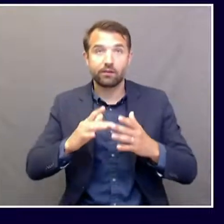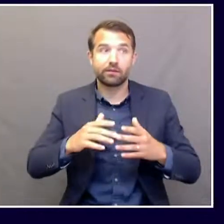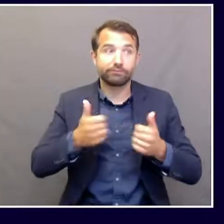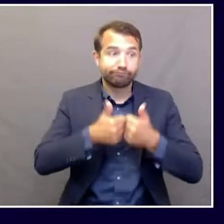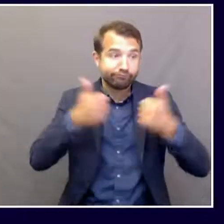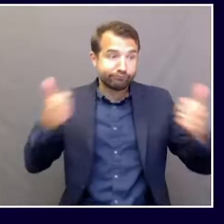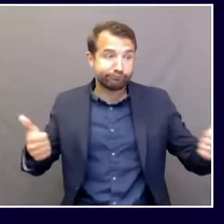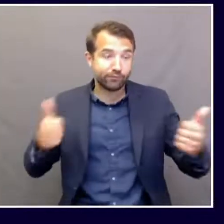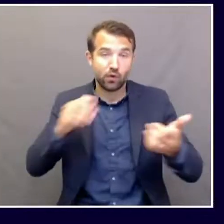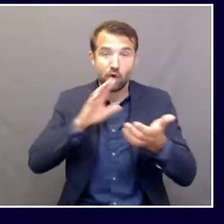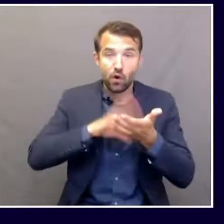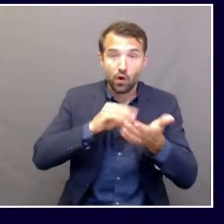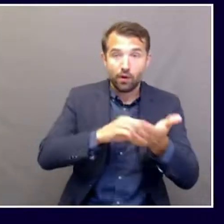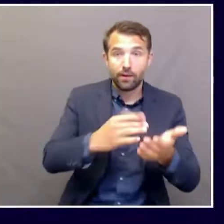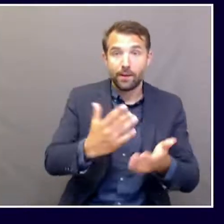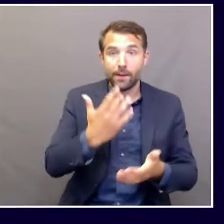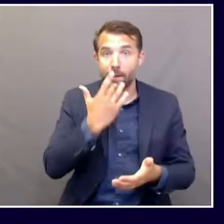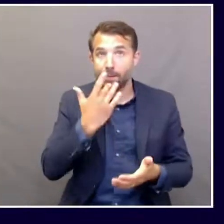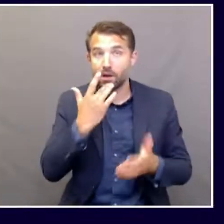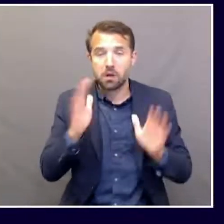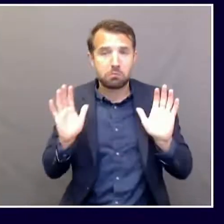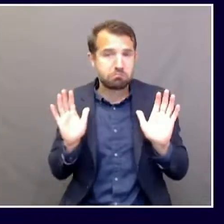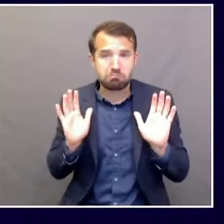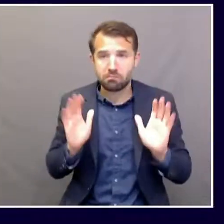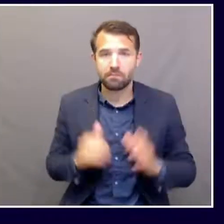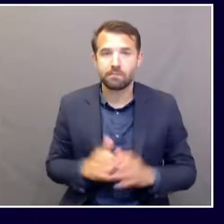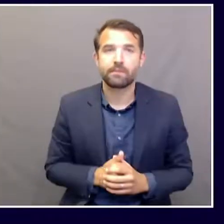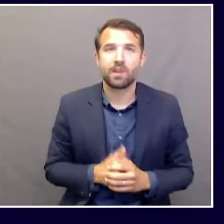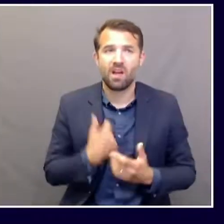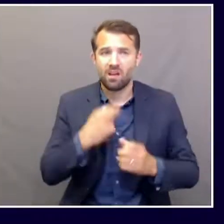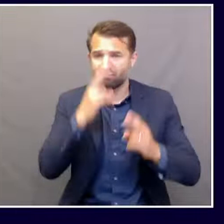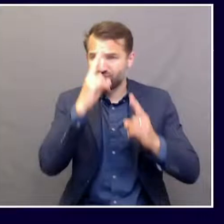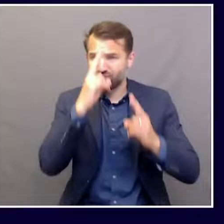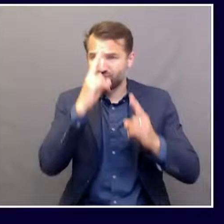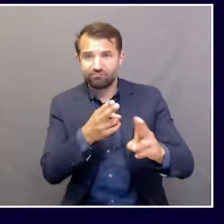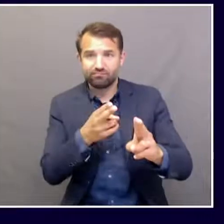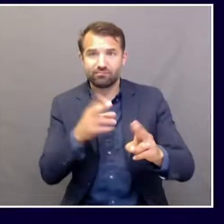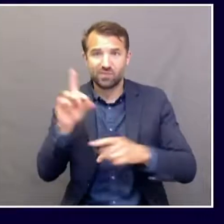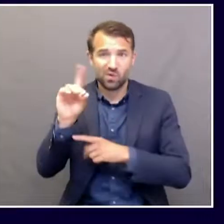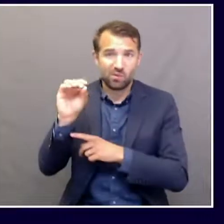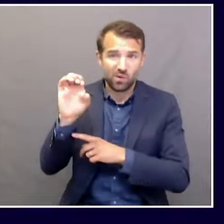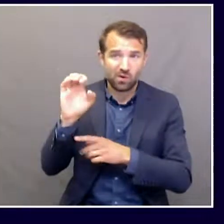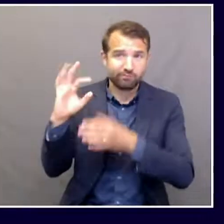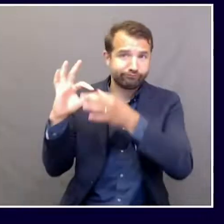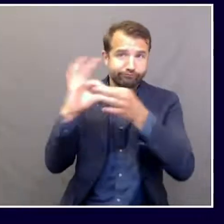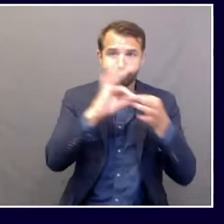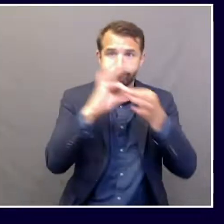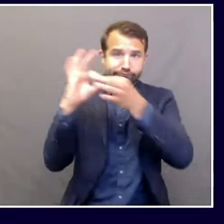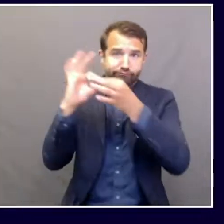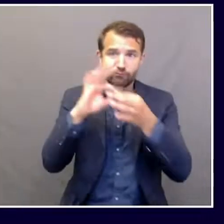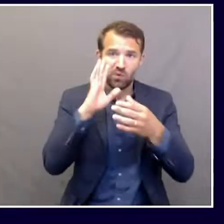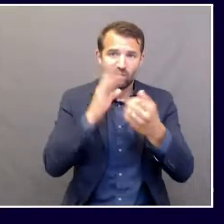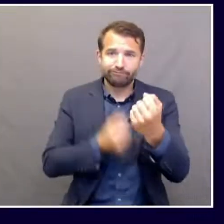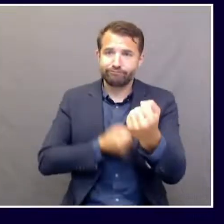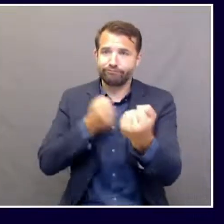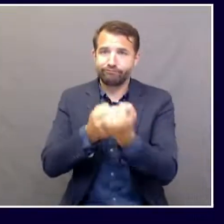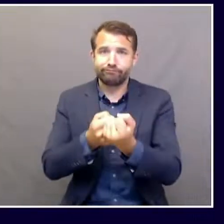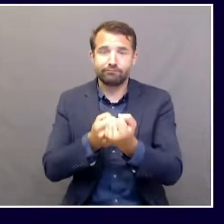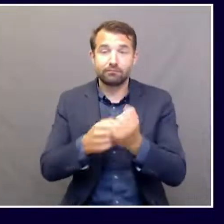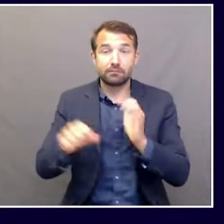on. But we at this point think that the statewide requirements for physical distancing are no longer